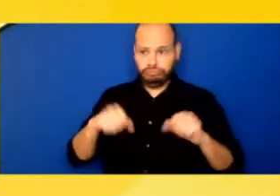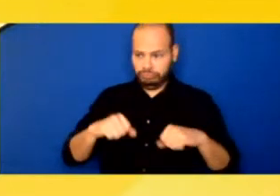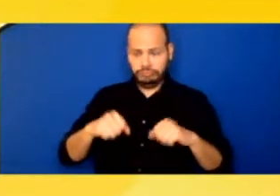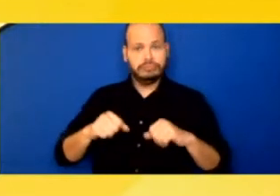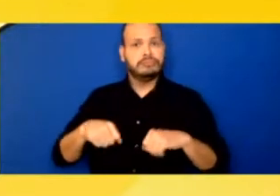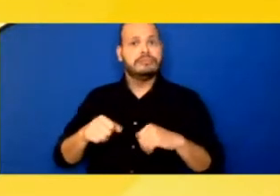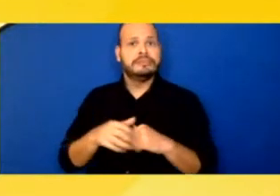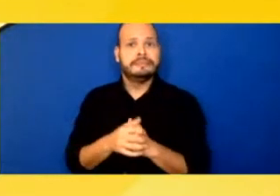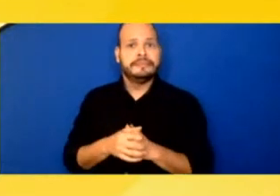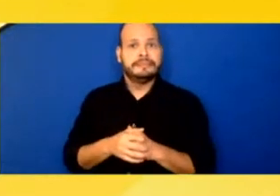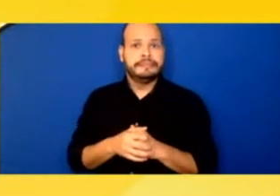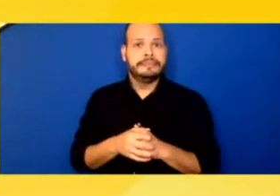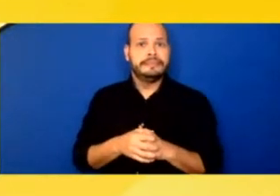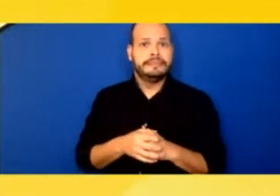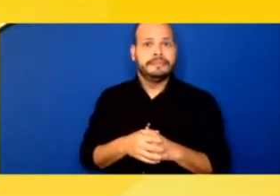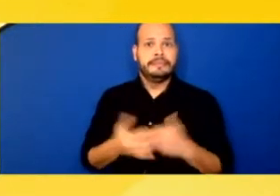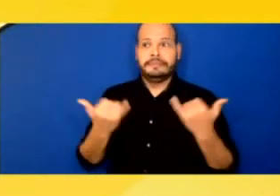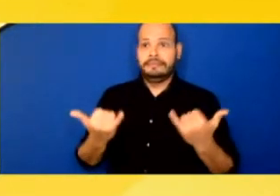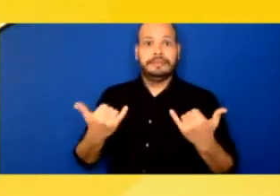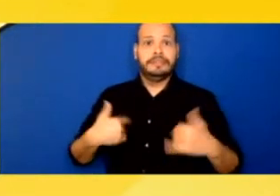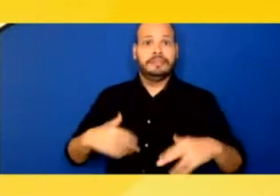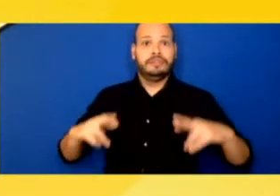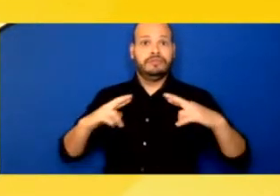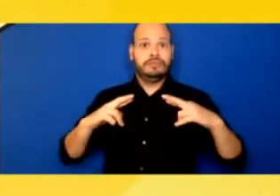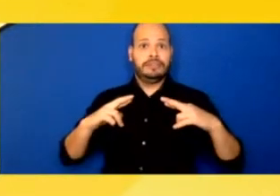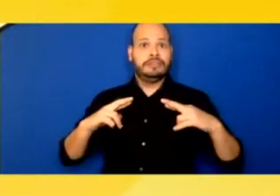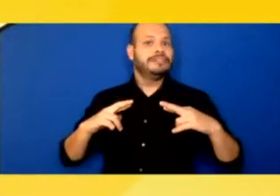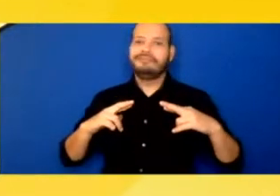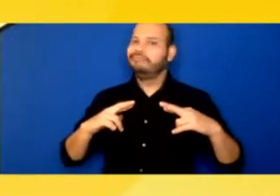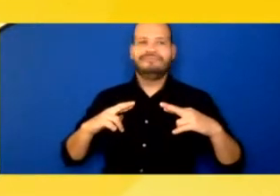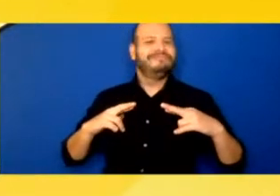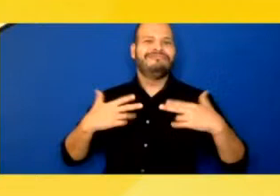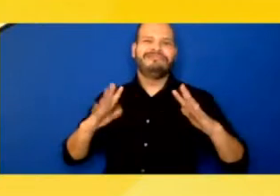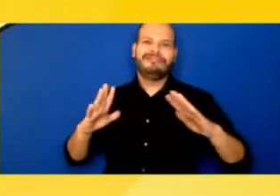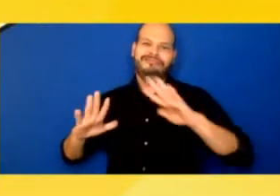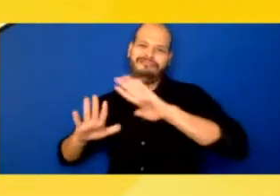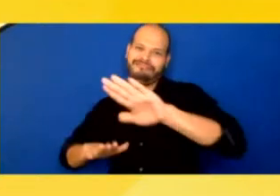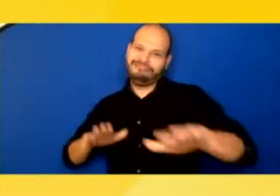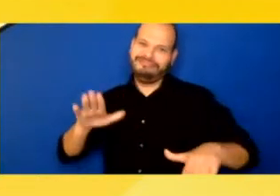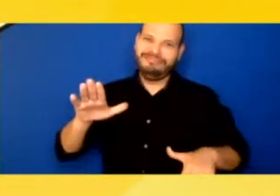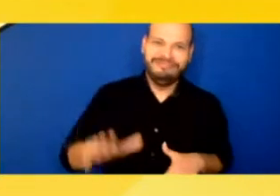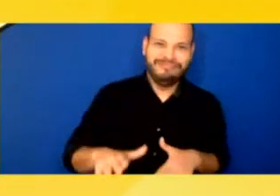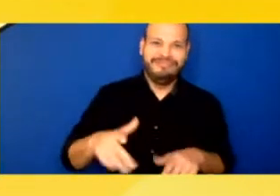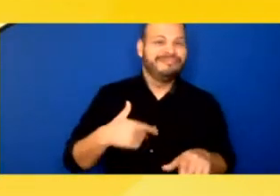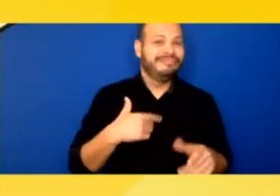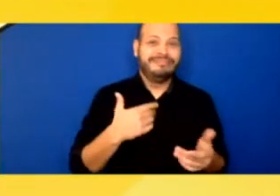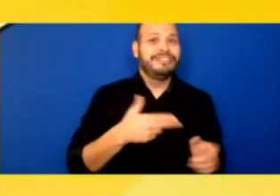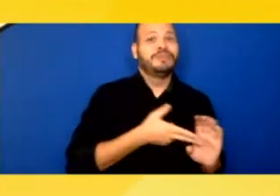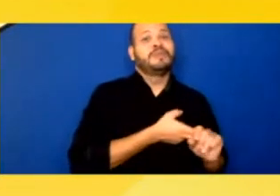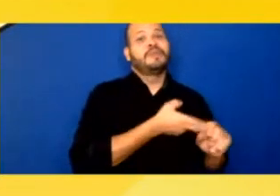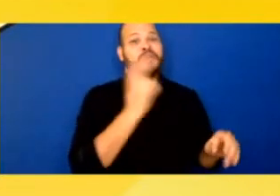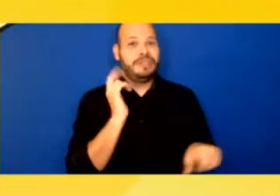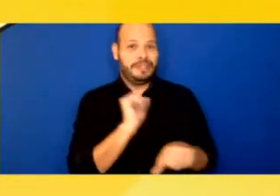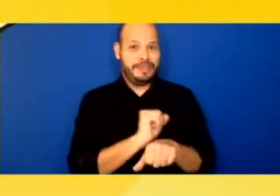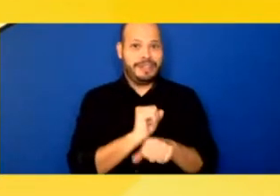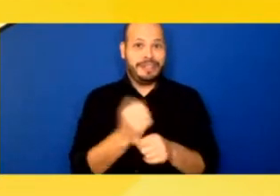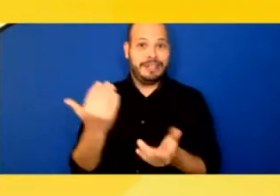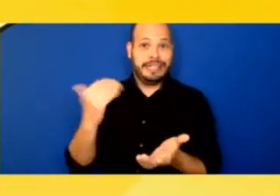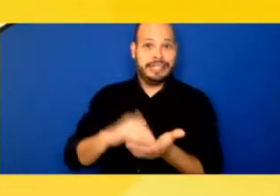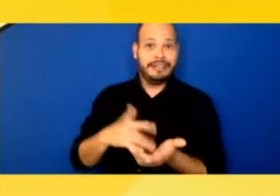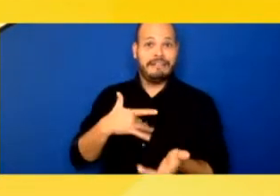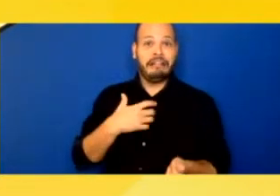mad about it, but glad about it, might even be grateful about it, to be engaged again in this